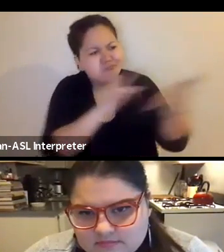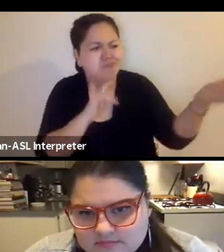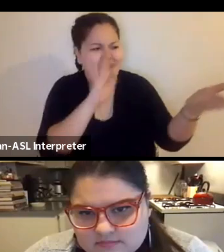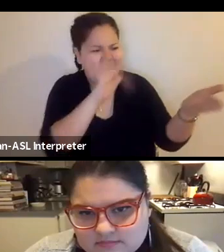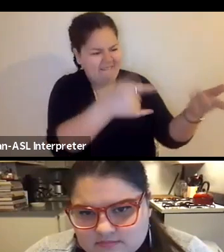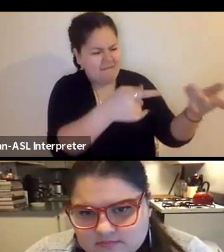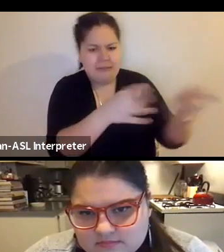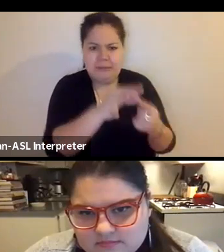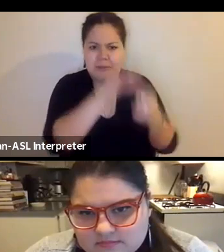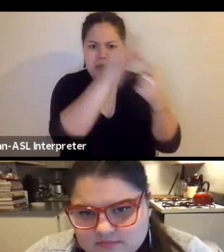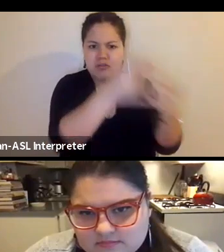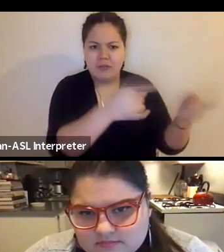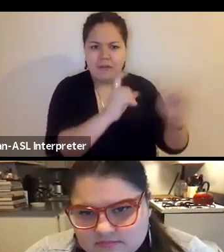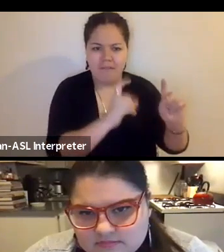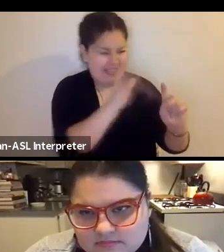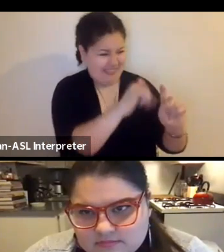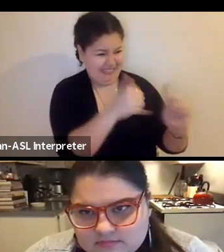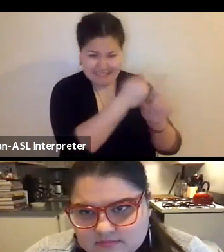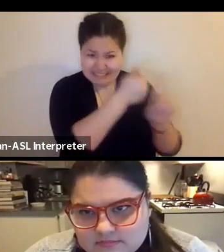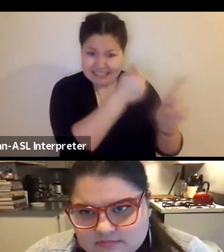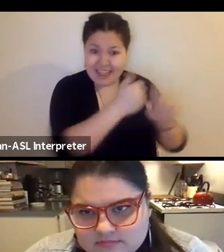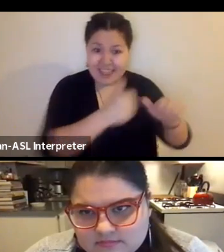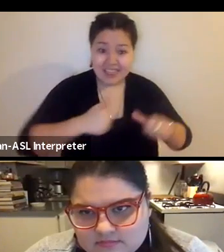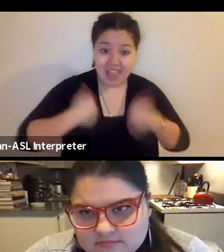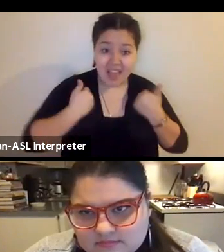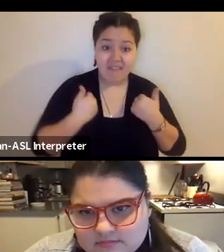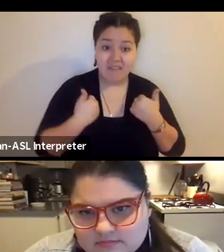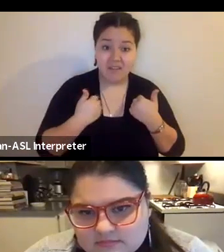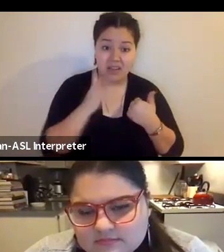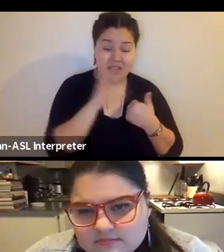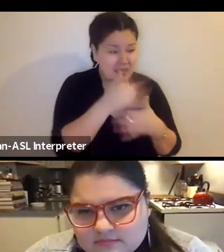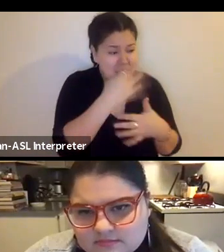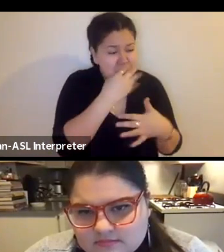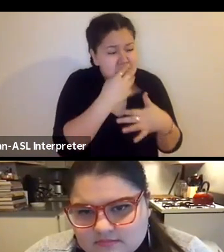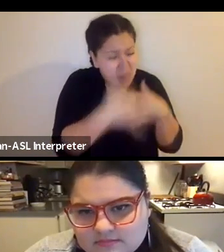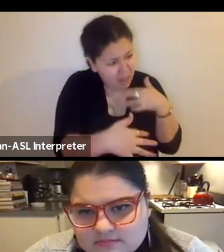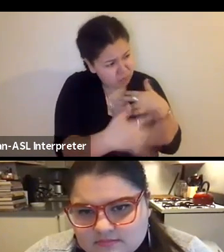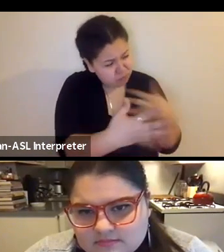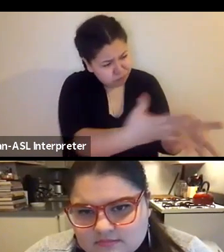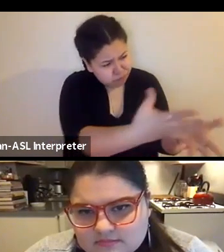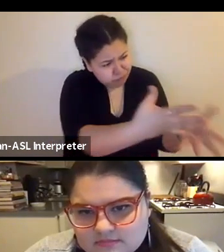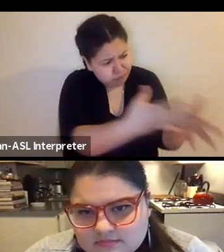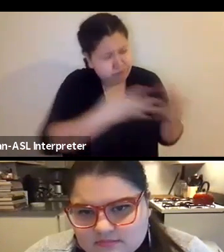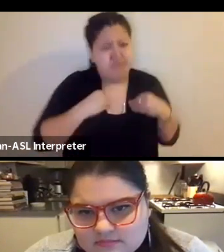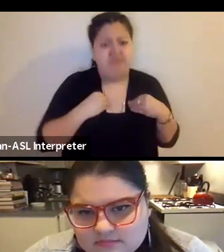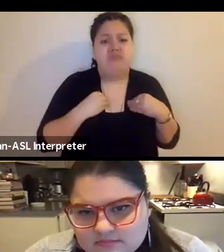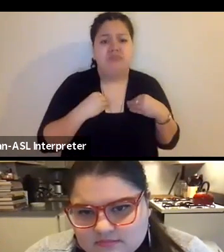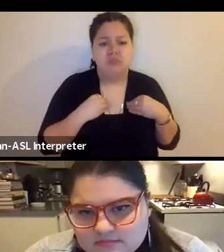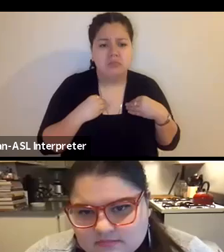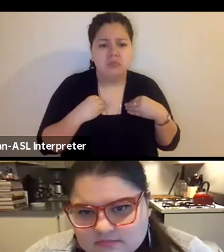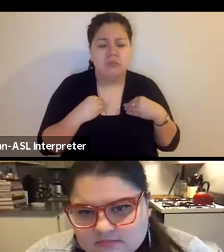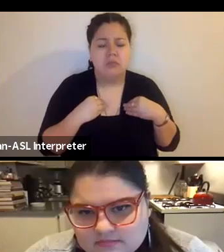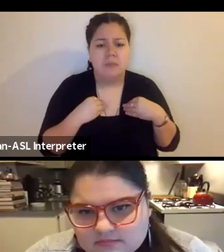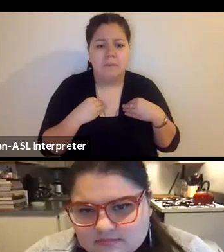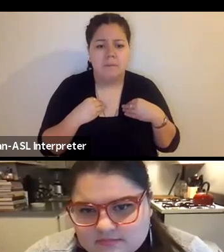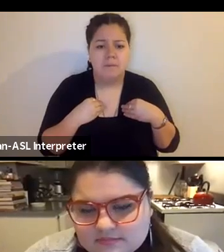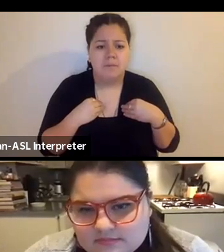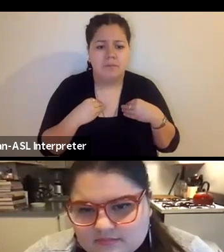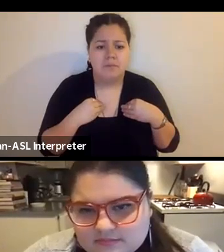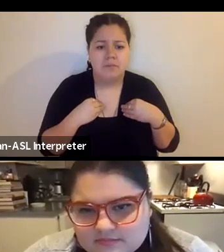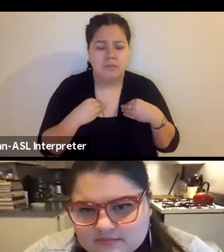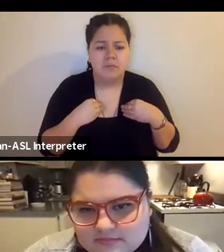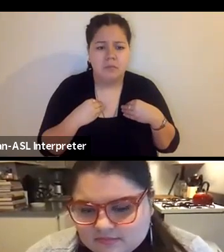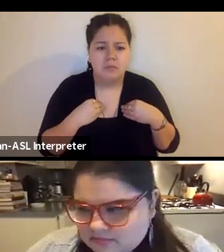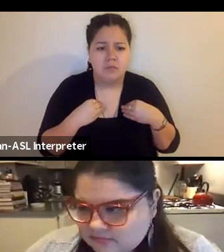gift because this was life. This was blood in our hands. And this, as I